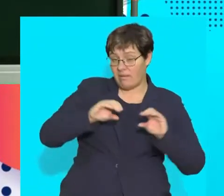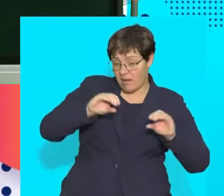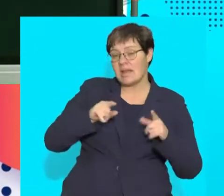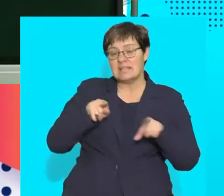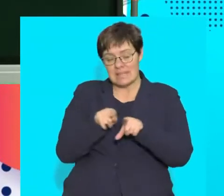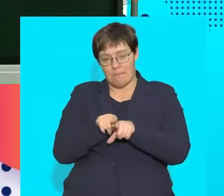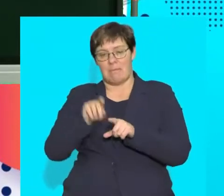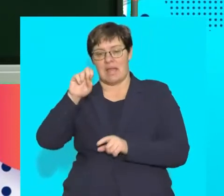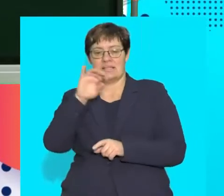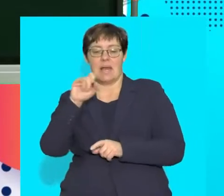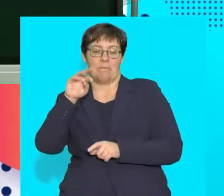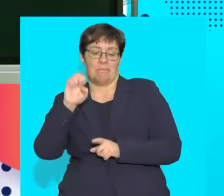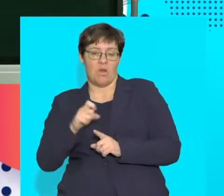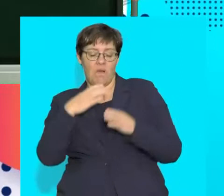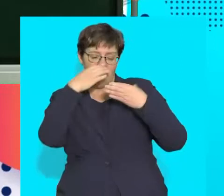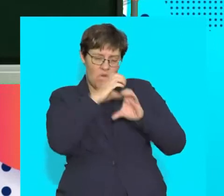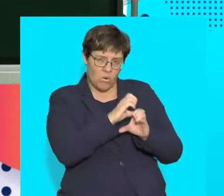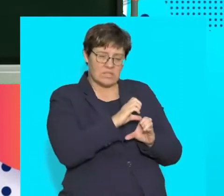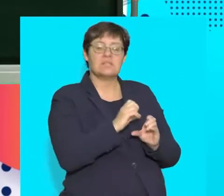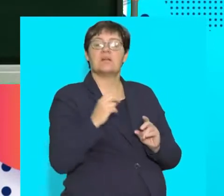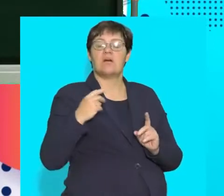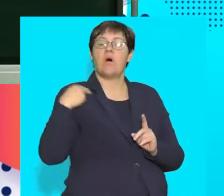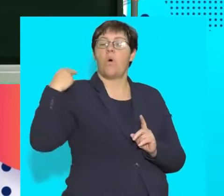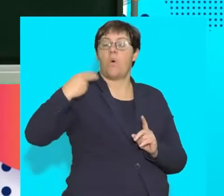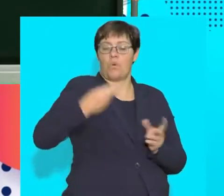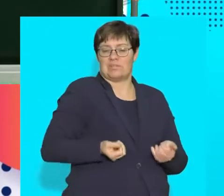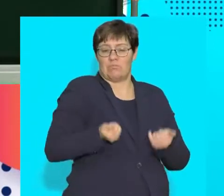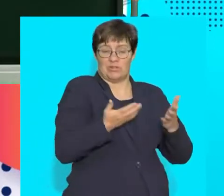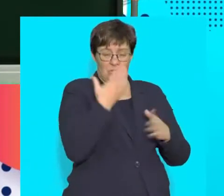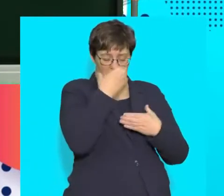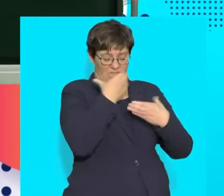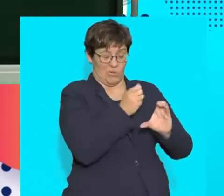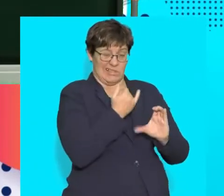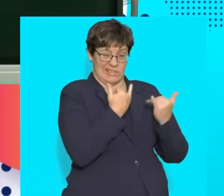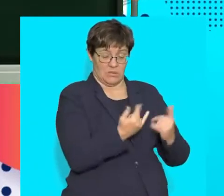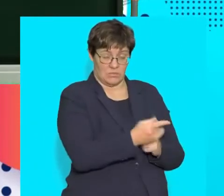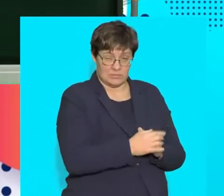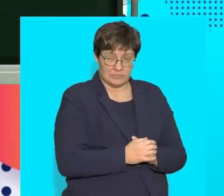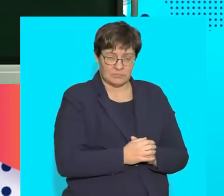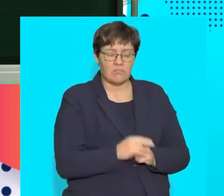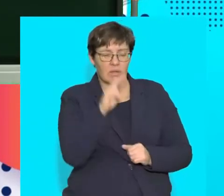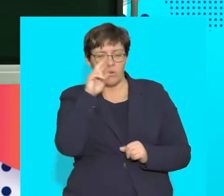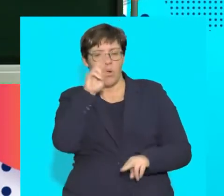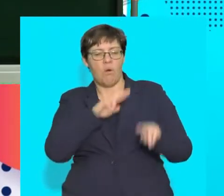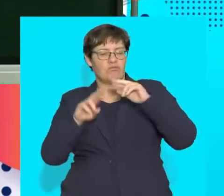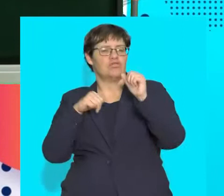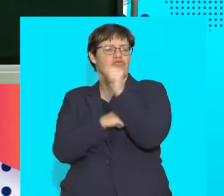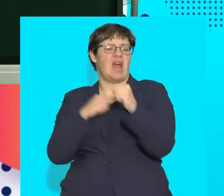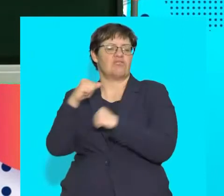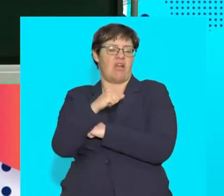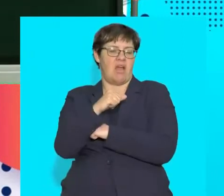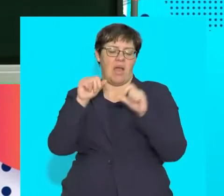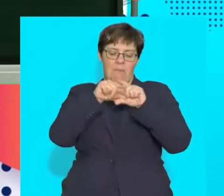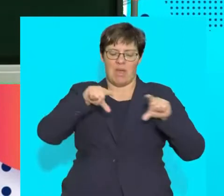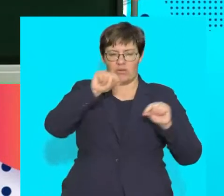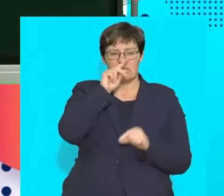on just the endocrine function in terms of the hormones that are produced. Let's have an overview of the structure of the pancreas.